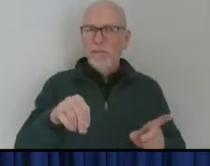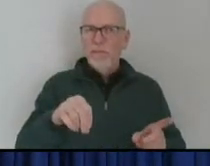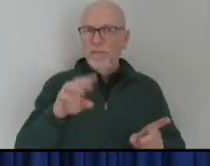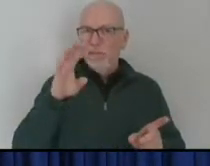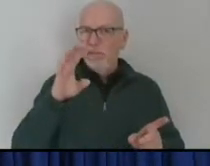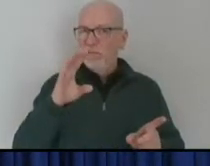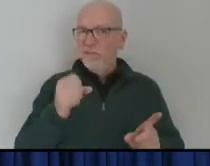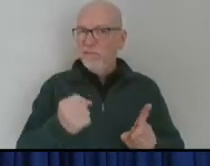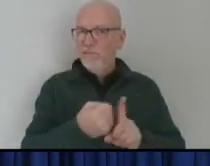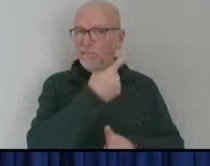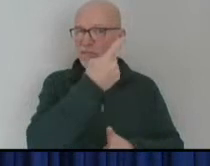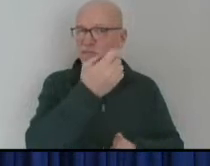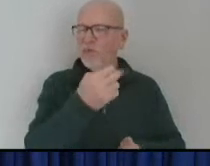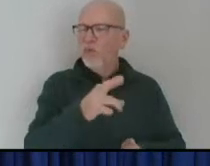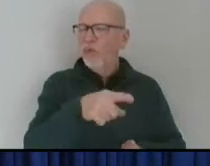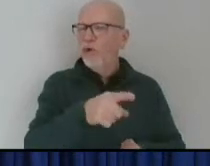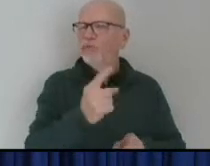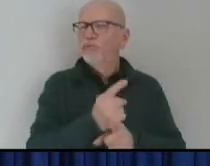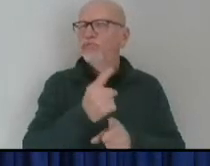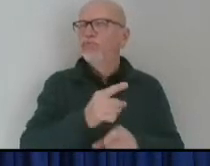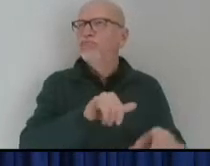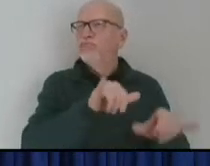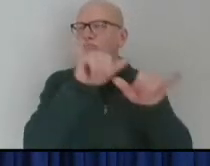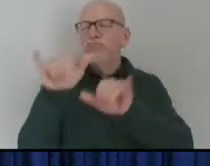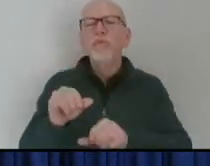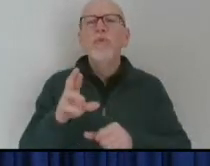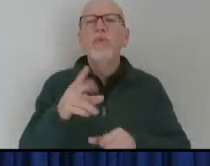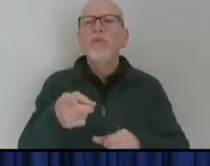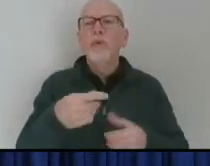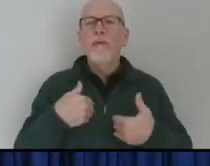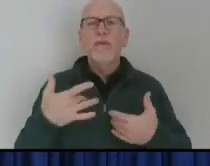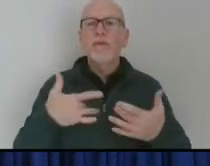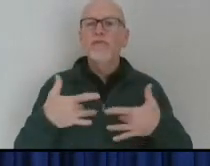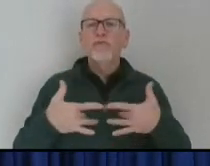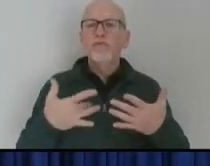does that match up some things that you're hearing? And are there concerns that if,